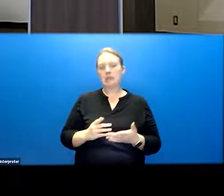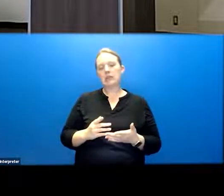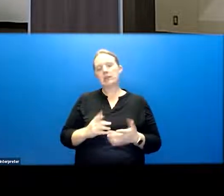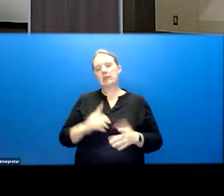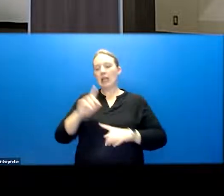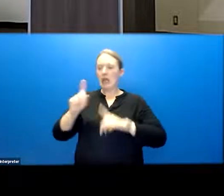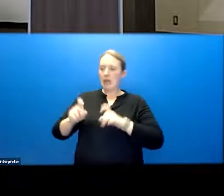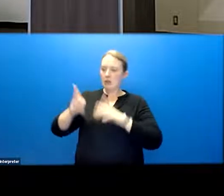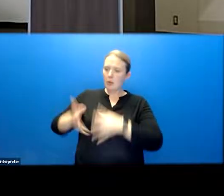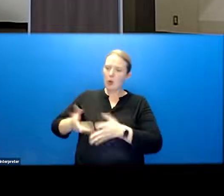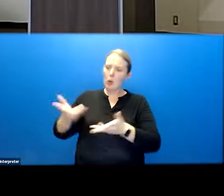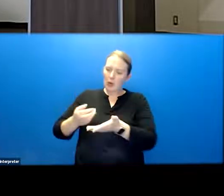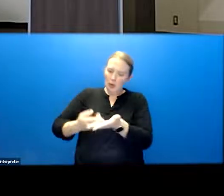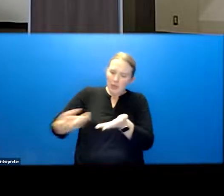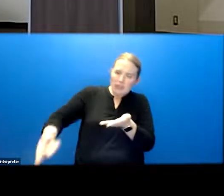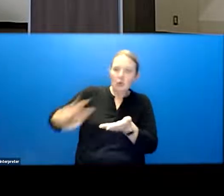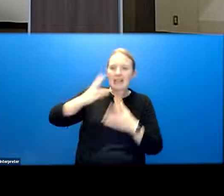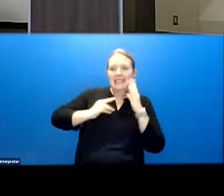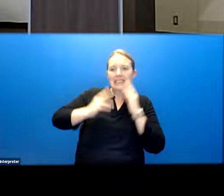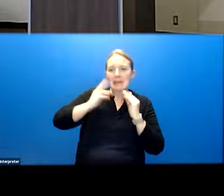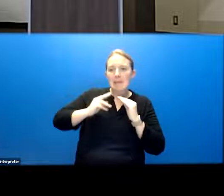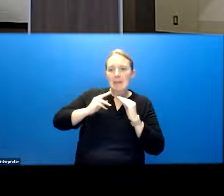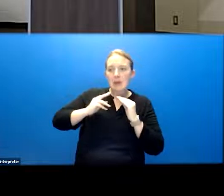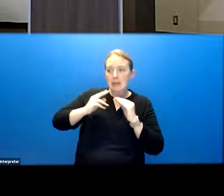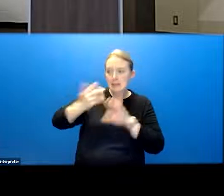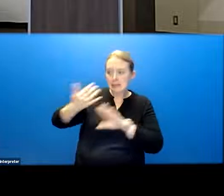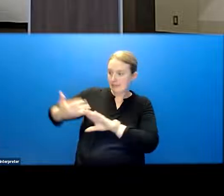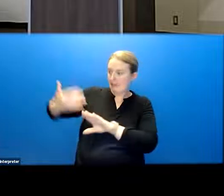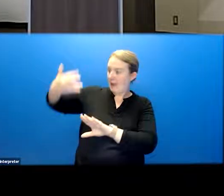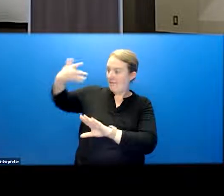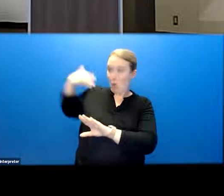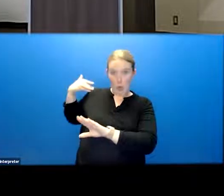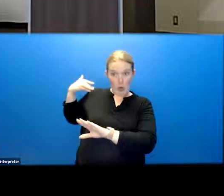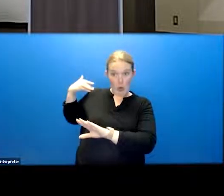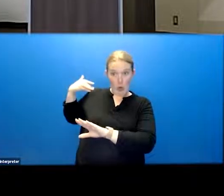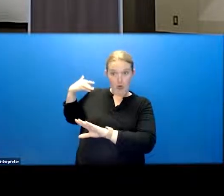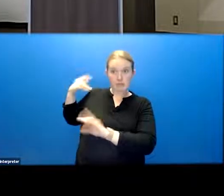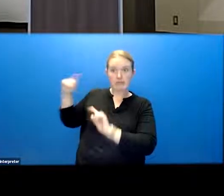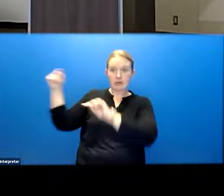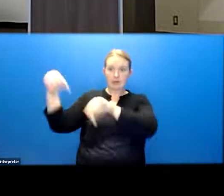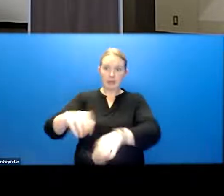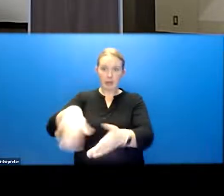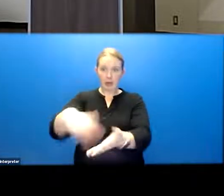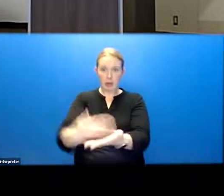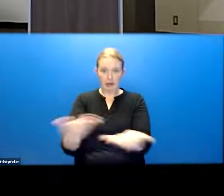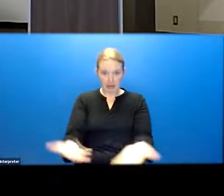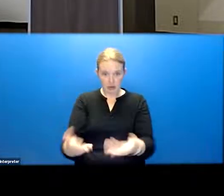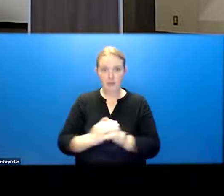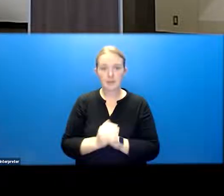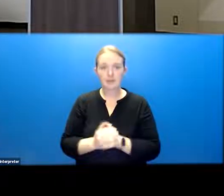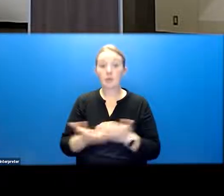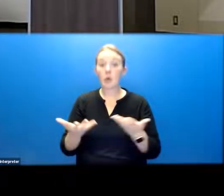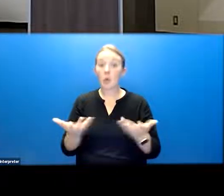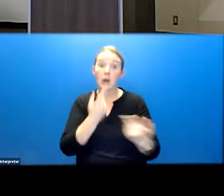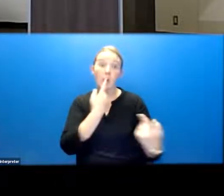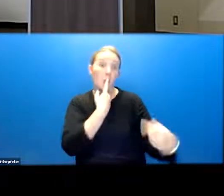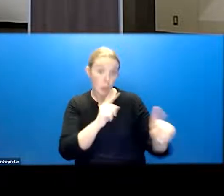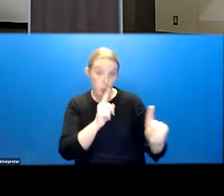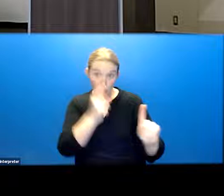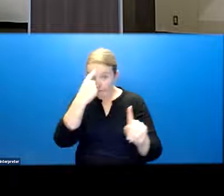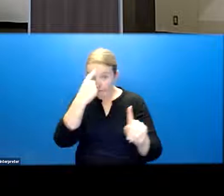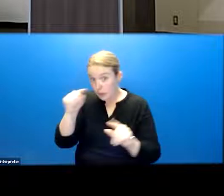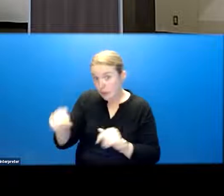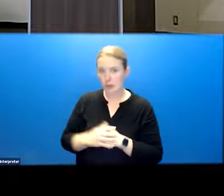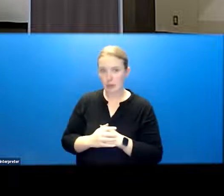what resources and experiences have you had prior to coming to our services? What has worked for you? What